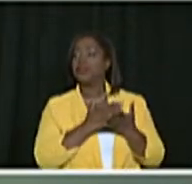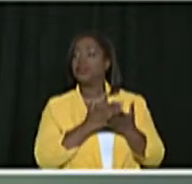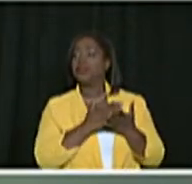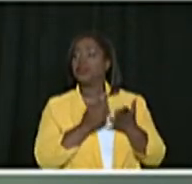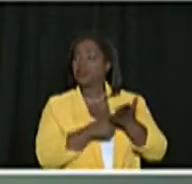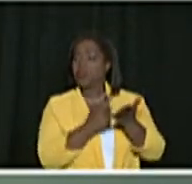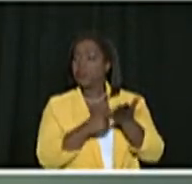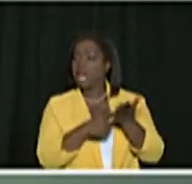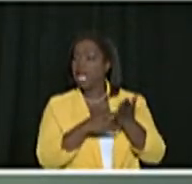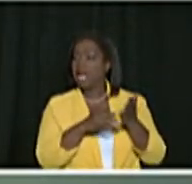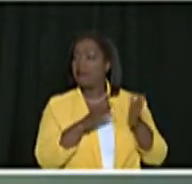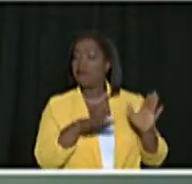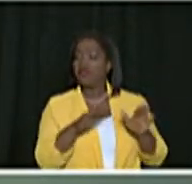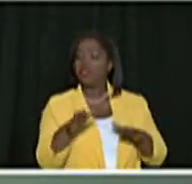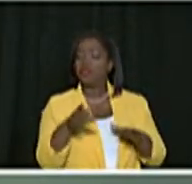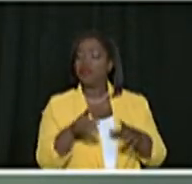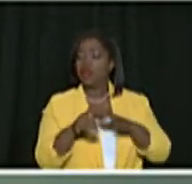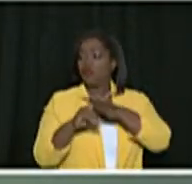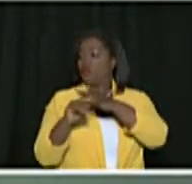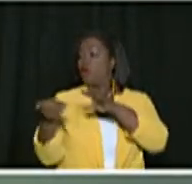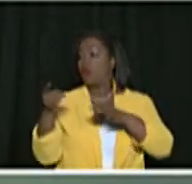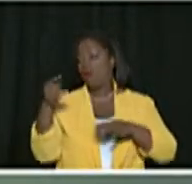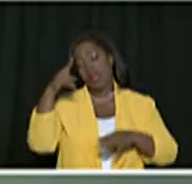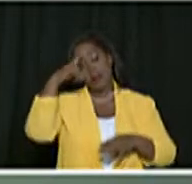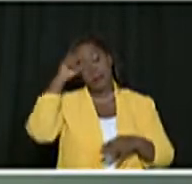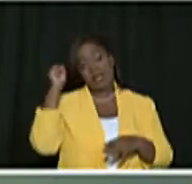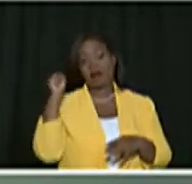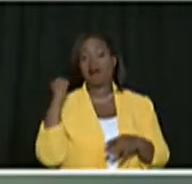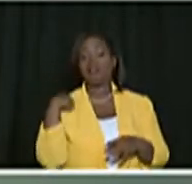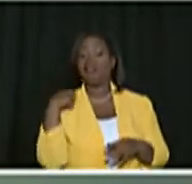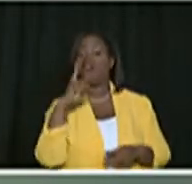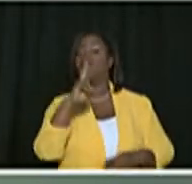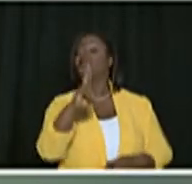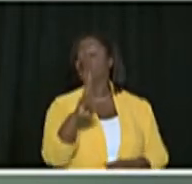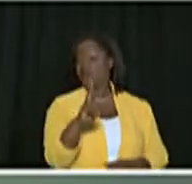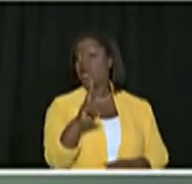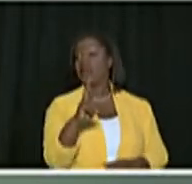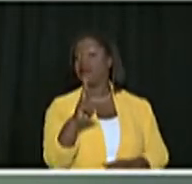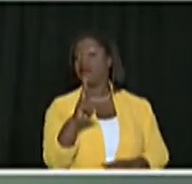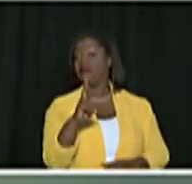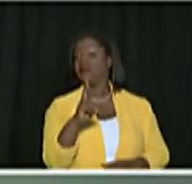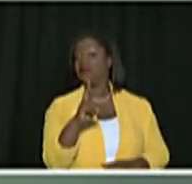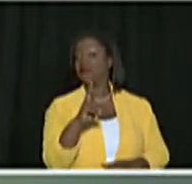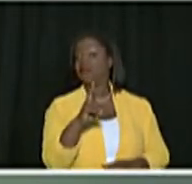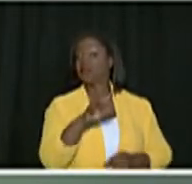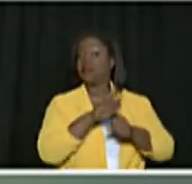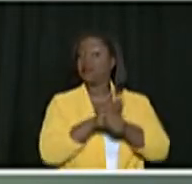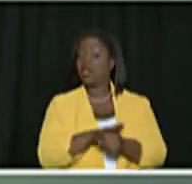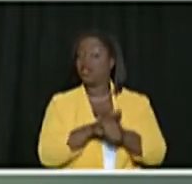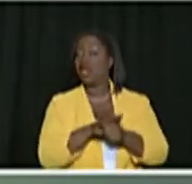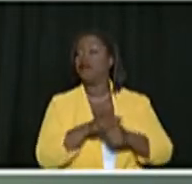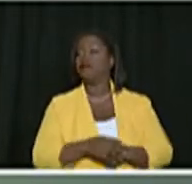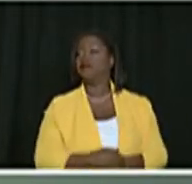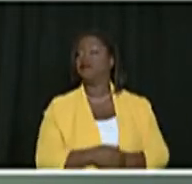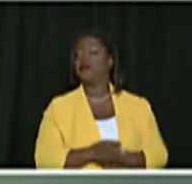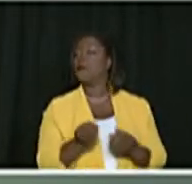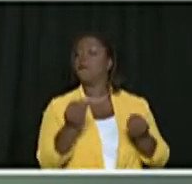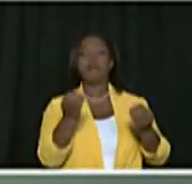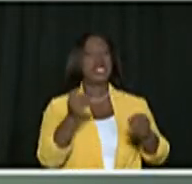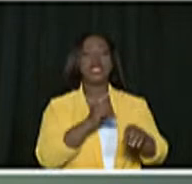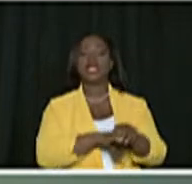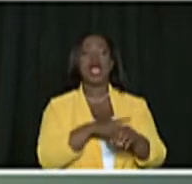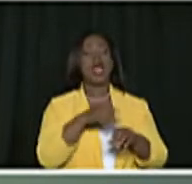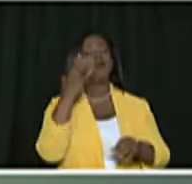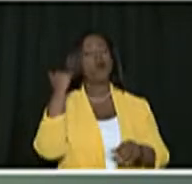because of peer pressure. But the main factor, I will tell you, is conflict and violence within the home.